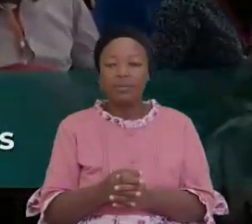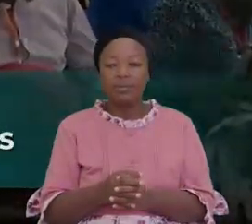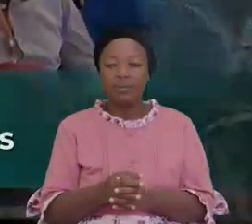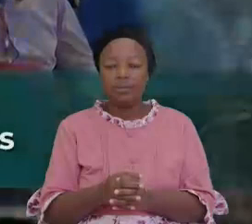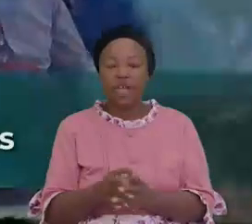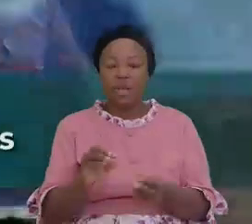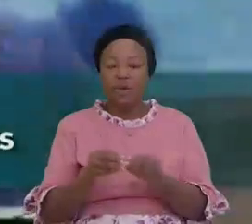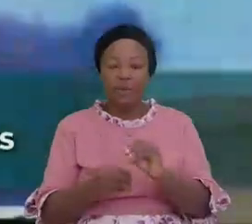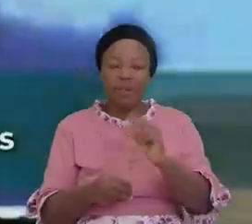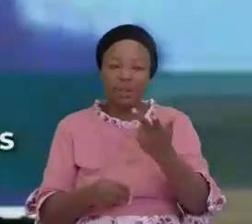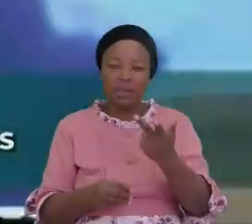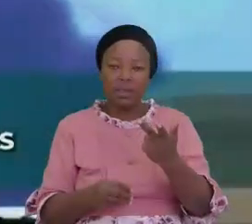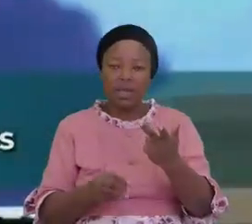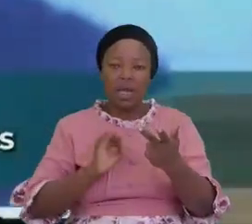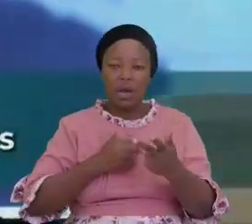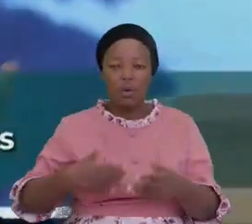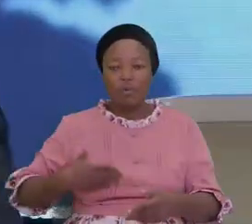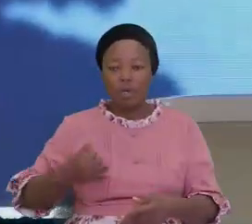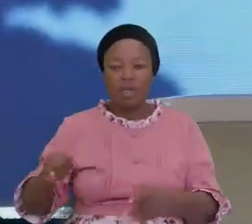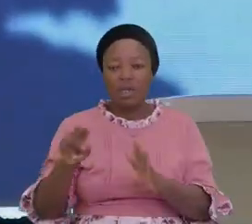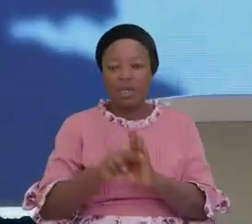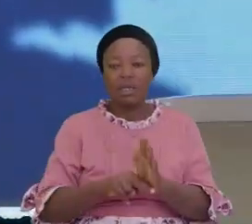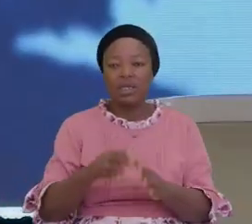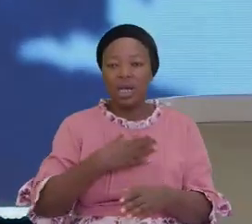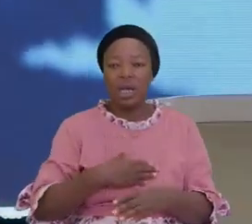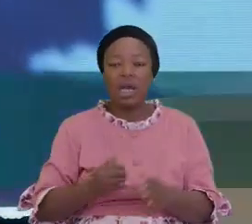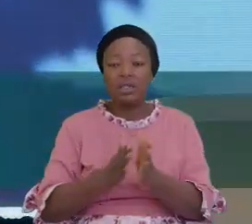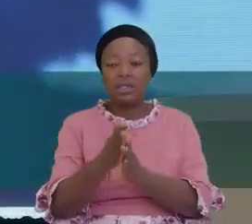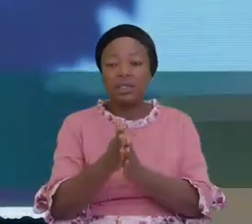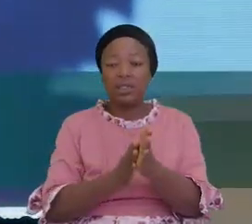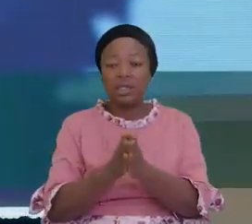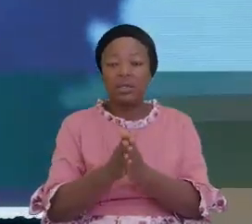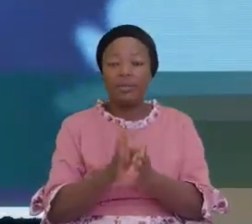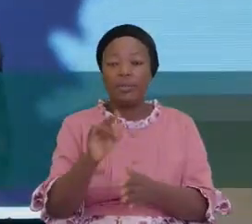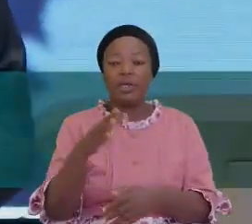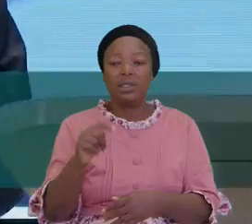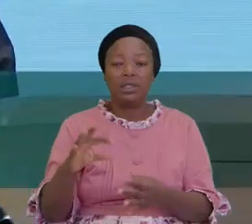Number three, a willingness and zeal by the spirit.